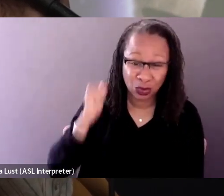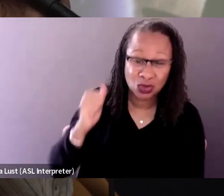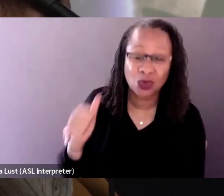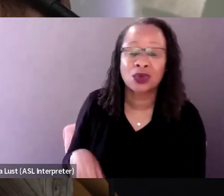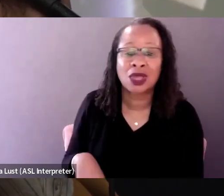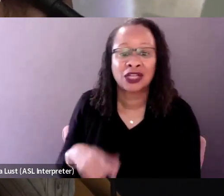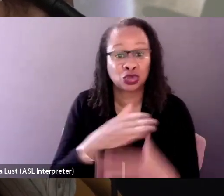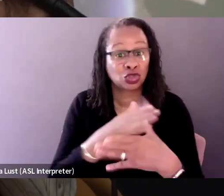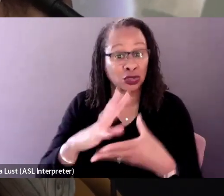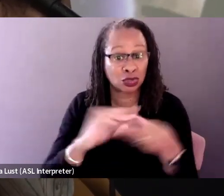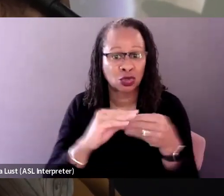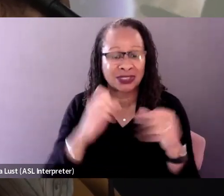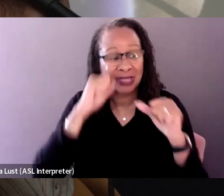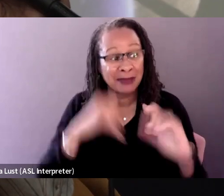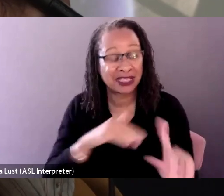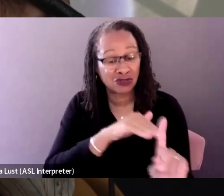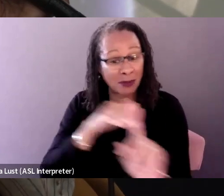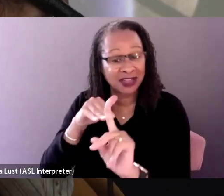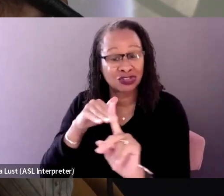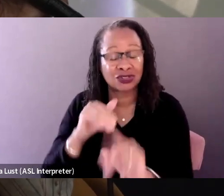amazing reminder. I think the